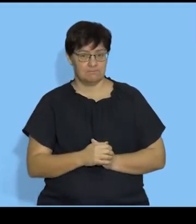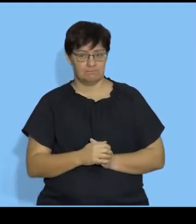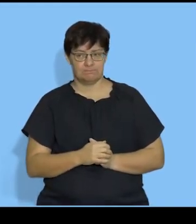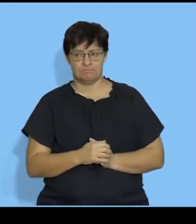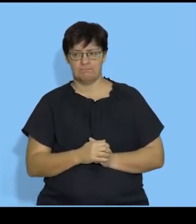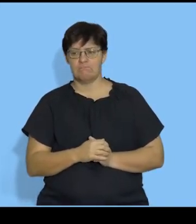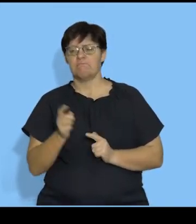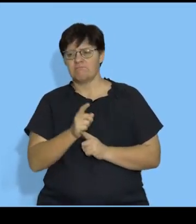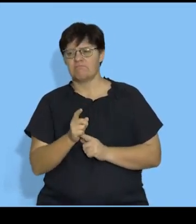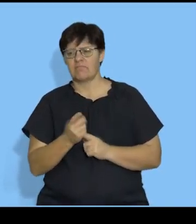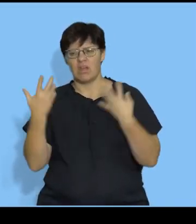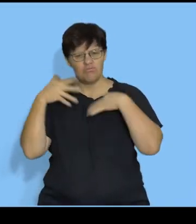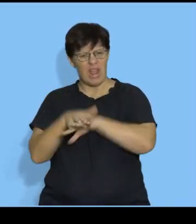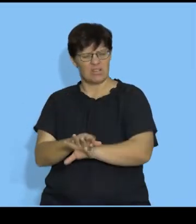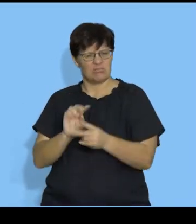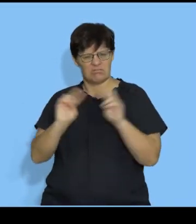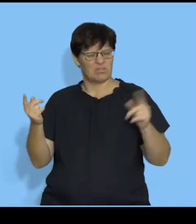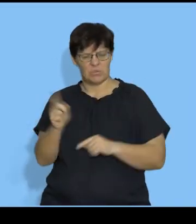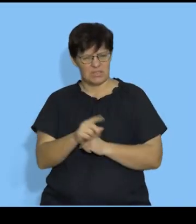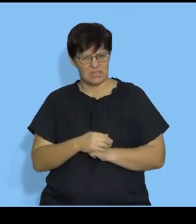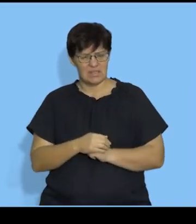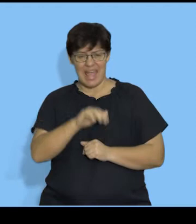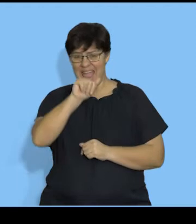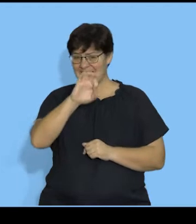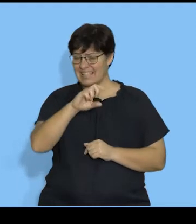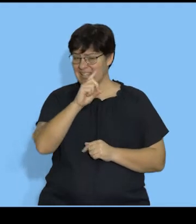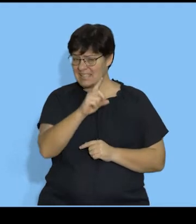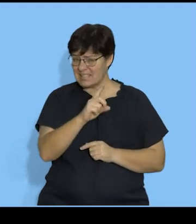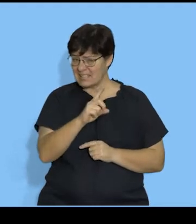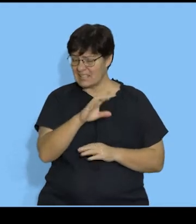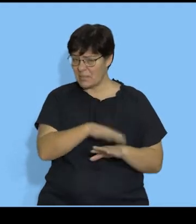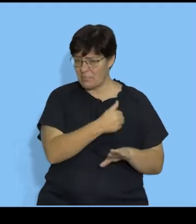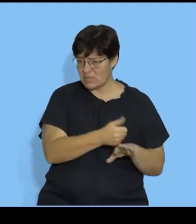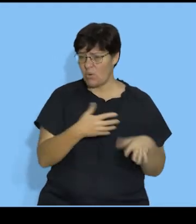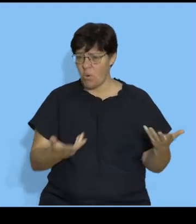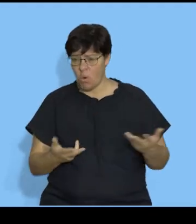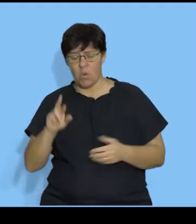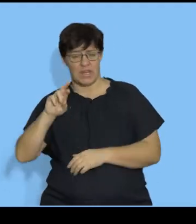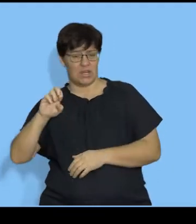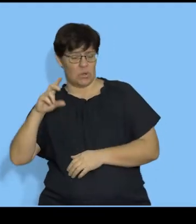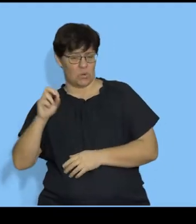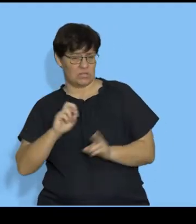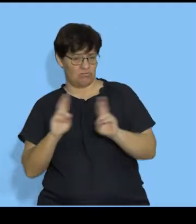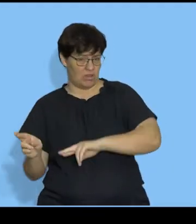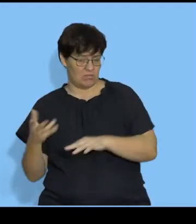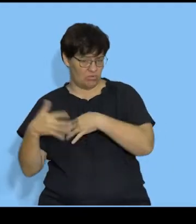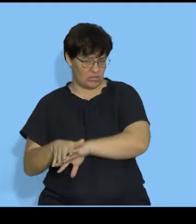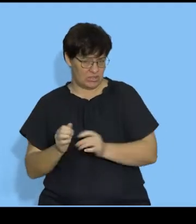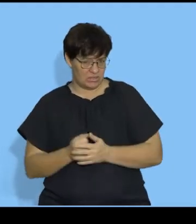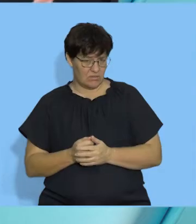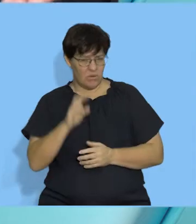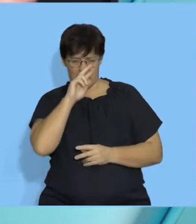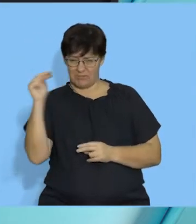what type of a reaction is this? Is it an acid-base or a redox reaction? Now remember the 6 and 9